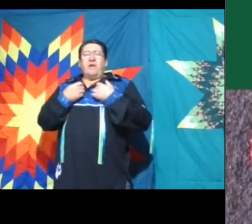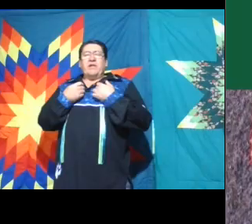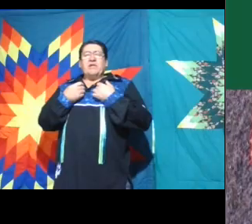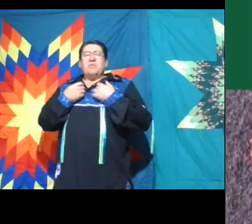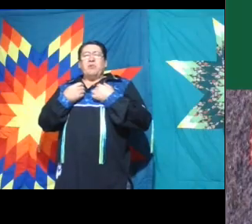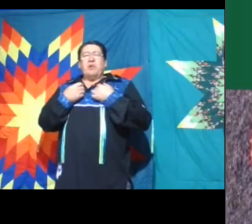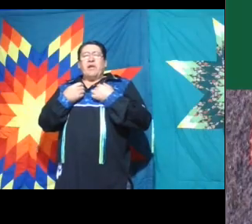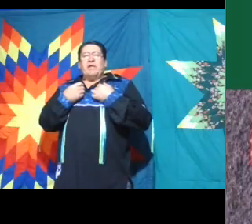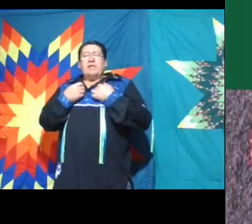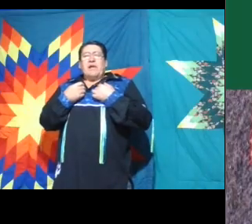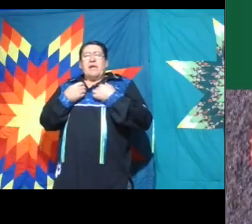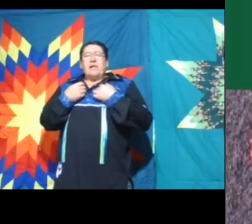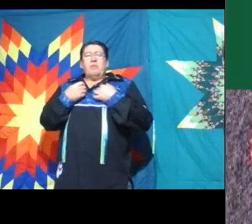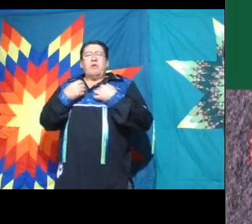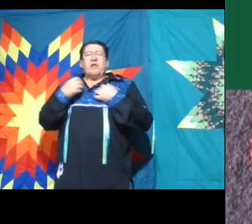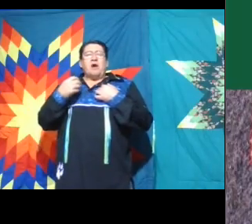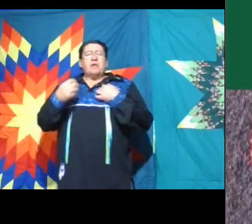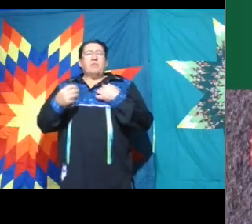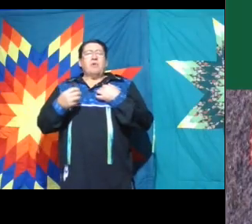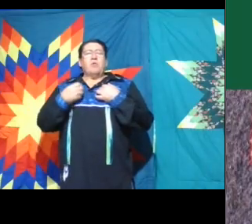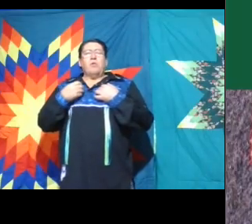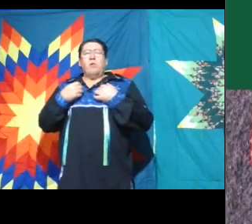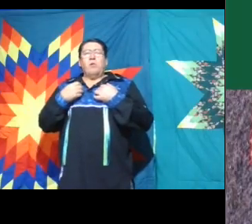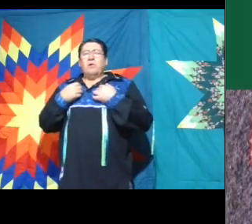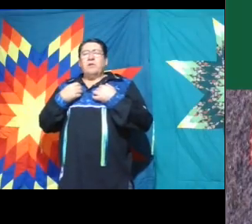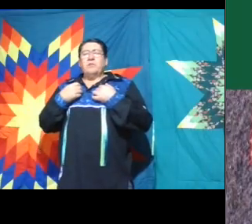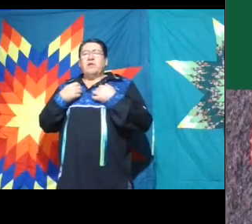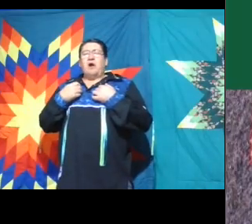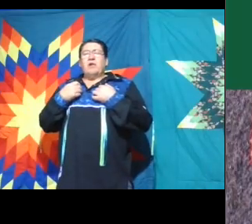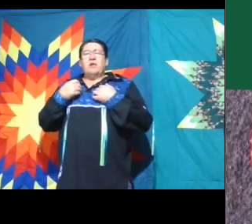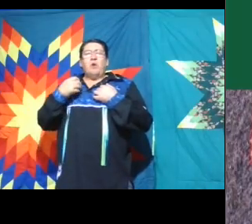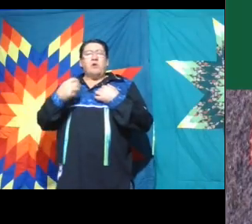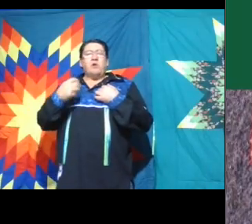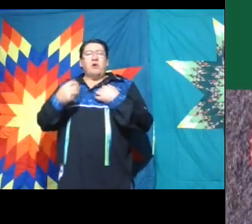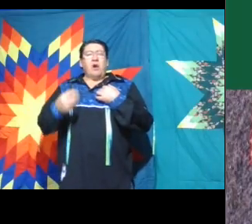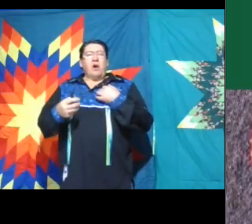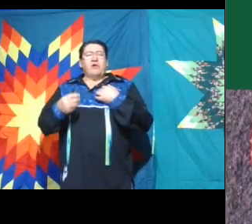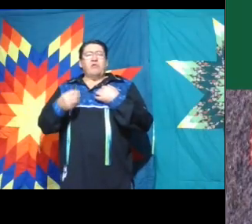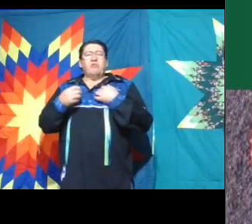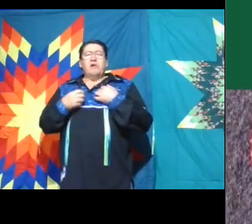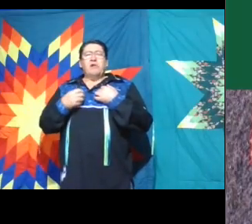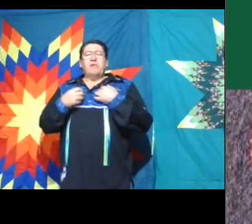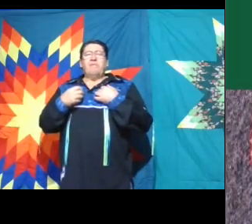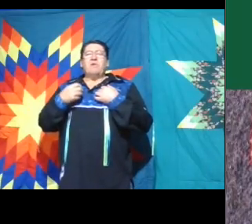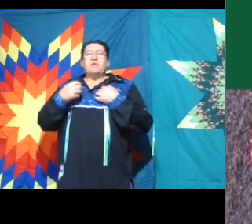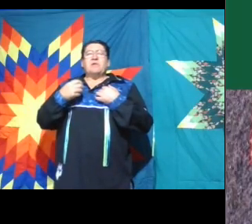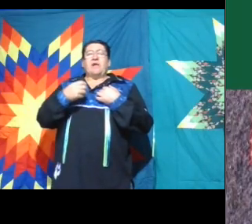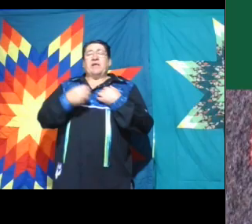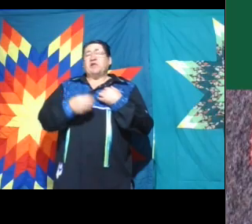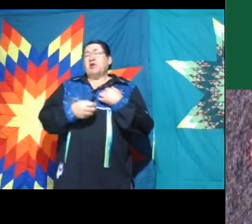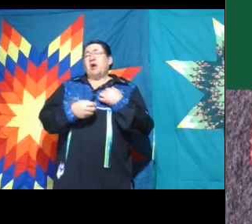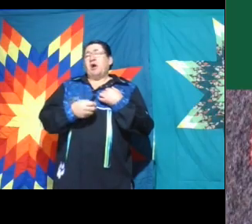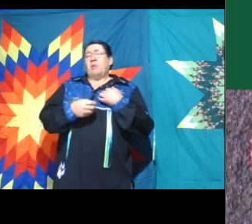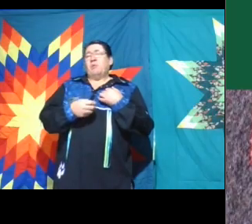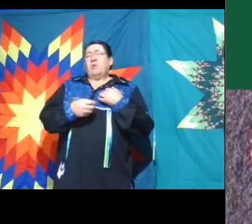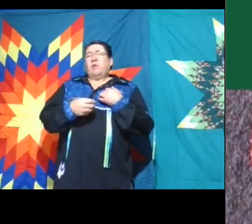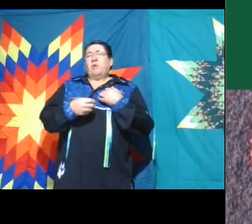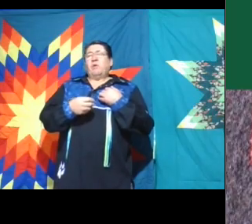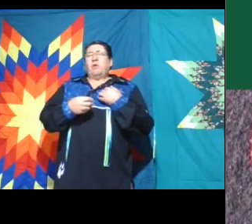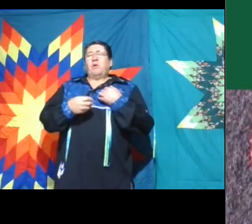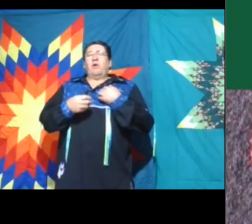For Indigenous people, like I said, we talked about quotas, we talked about a career versus a